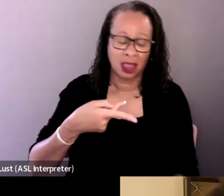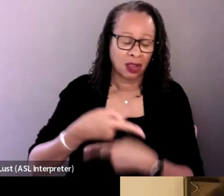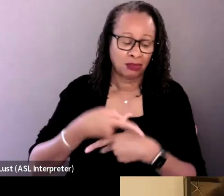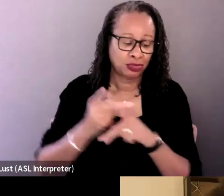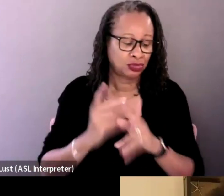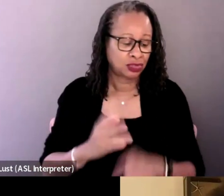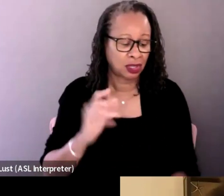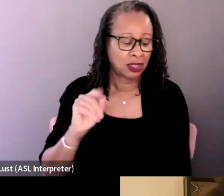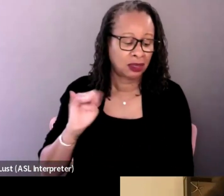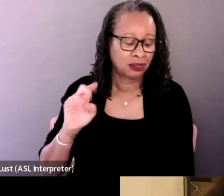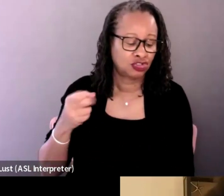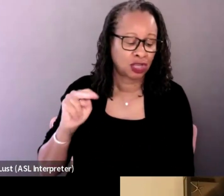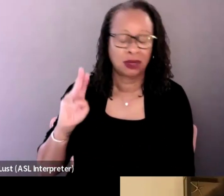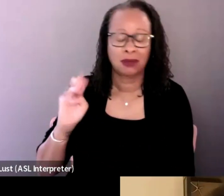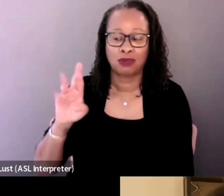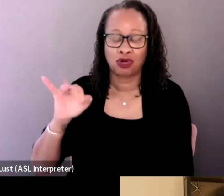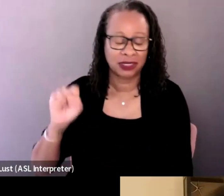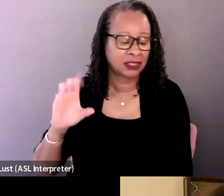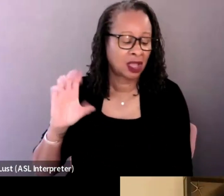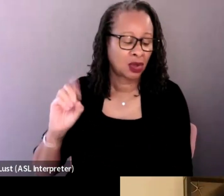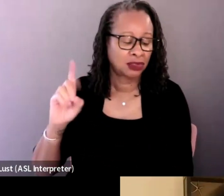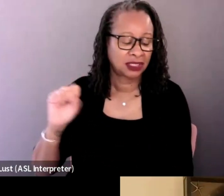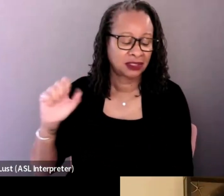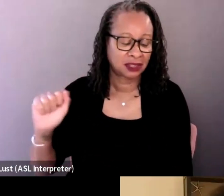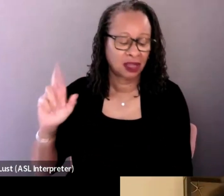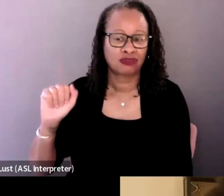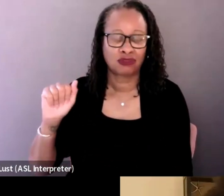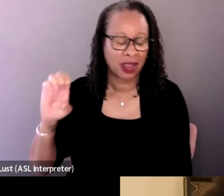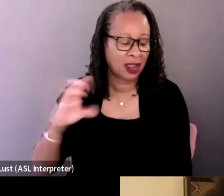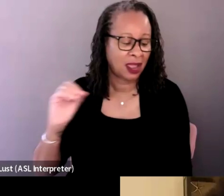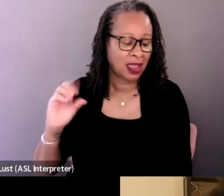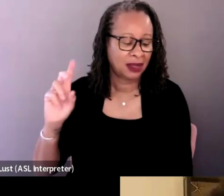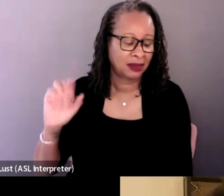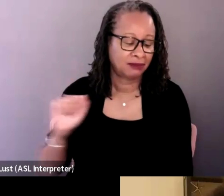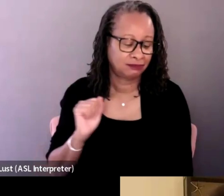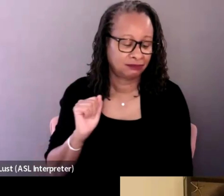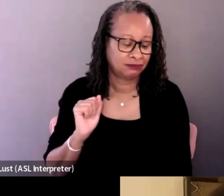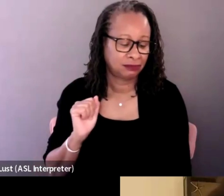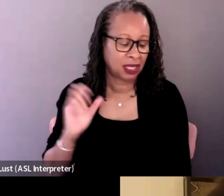Odessa Ray, and Talal Dirki, and the executive producers, Dan Bicker, and Sahara